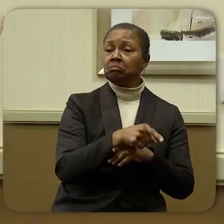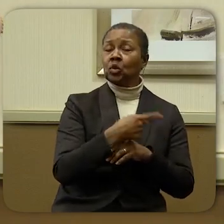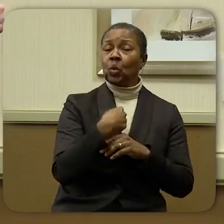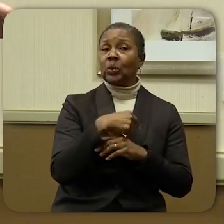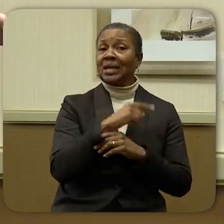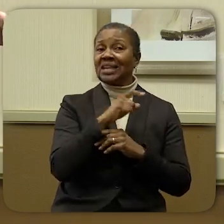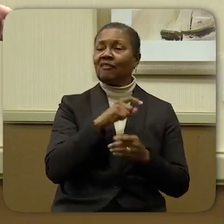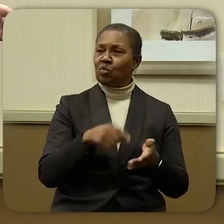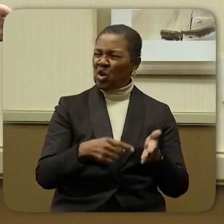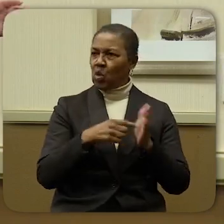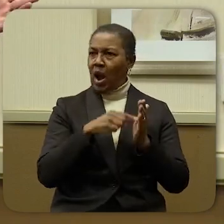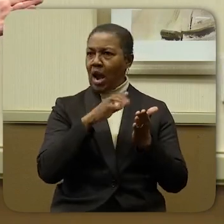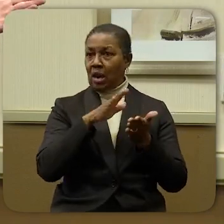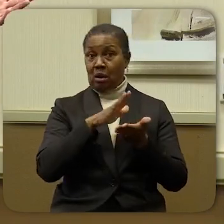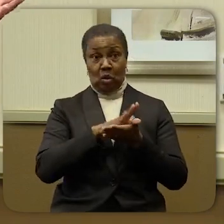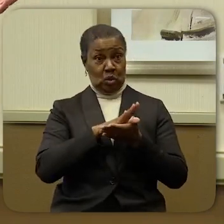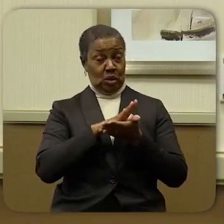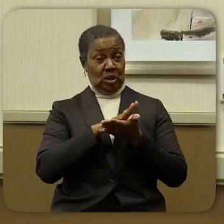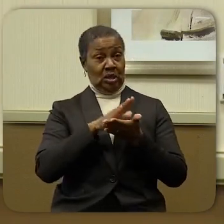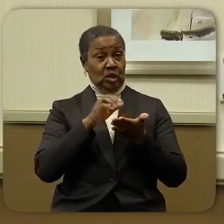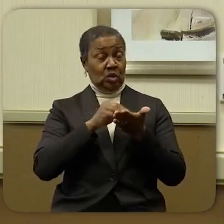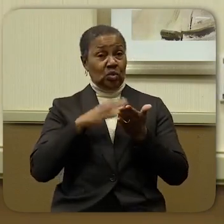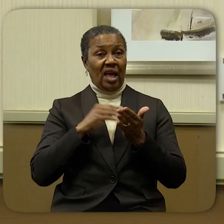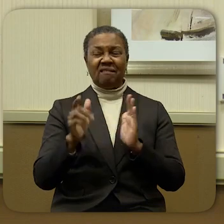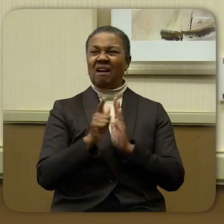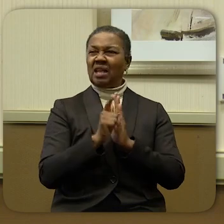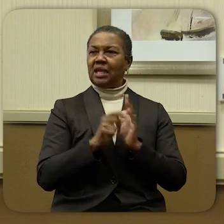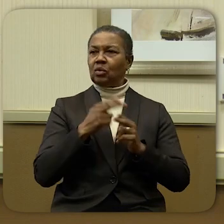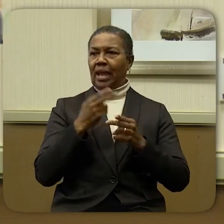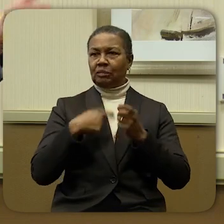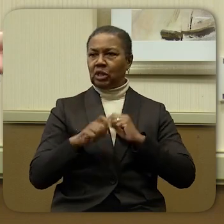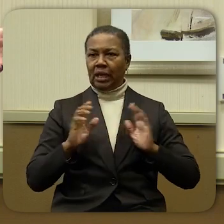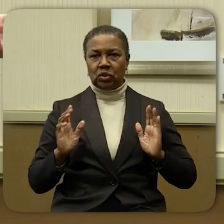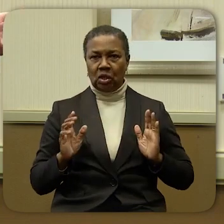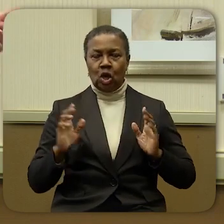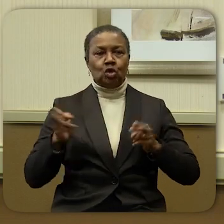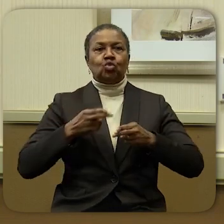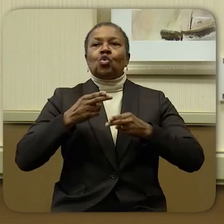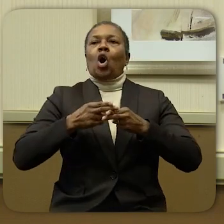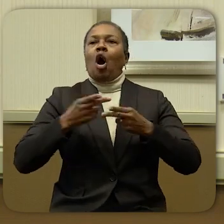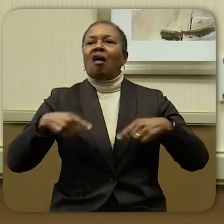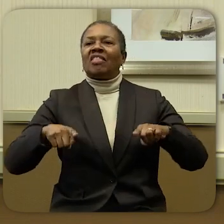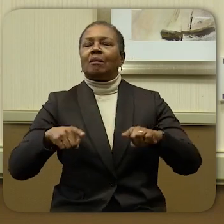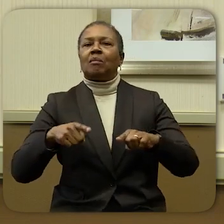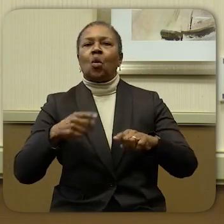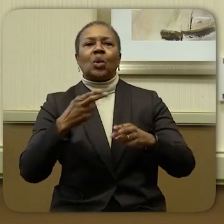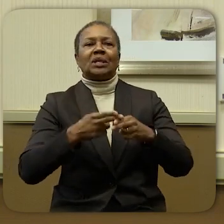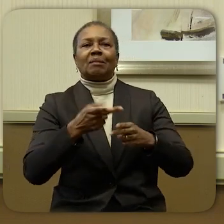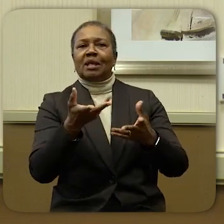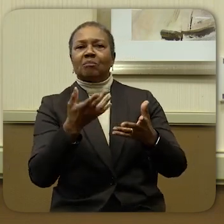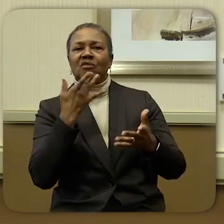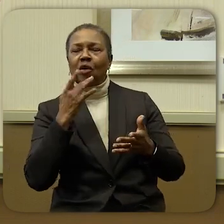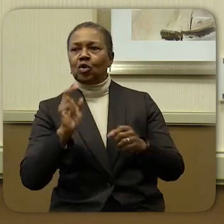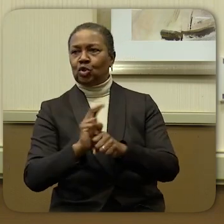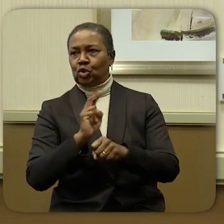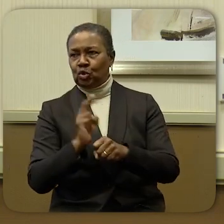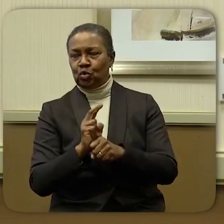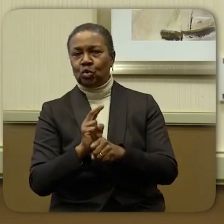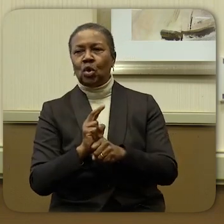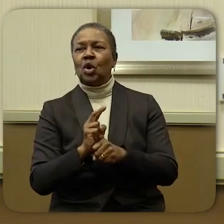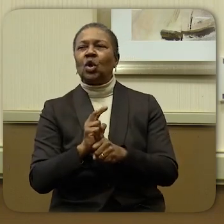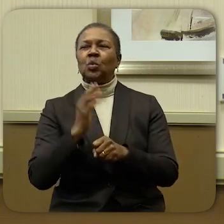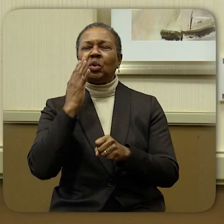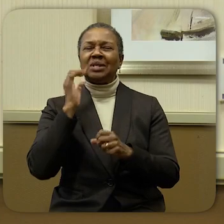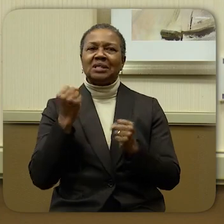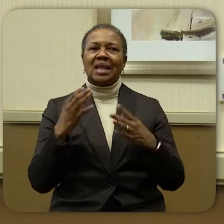never require as schools that students have a legal name change in order to call them the name that they want to be called, because we know that there's a lot